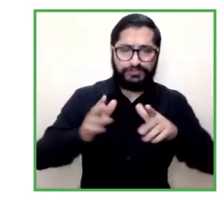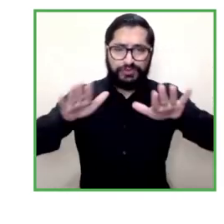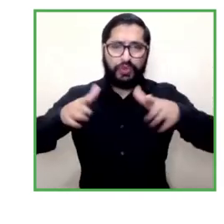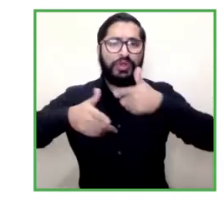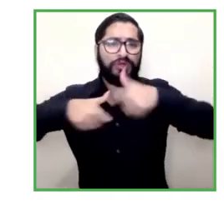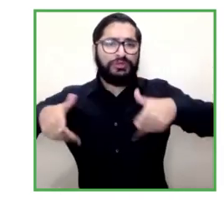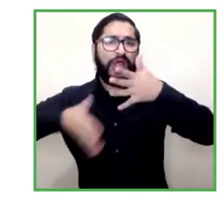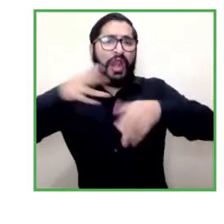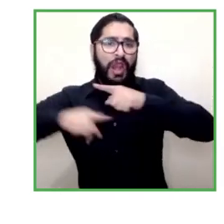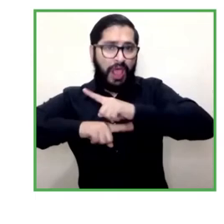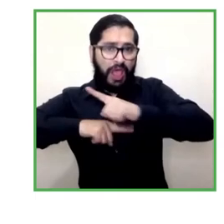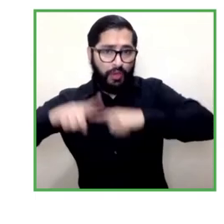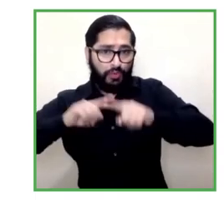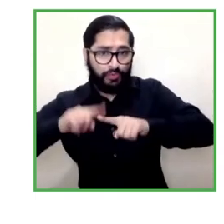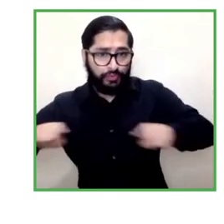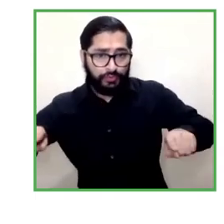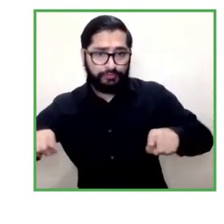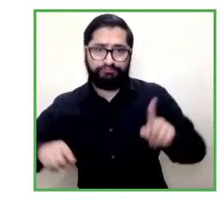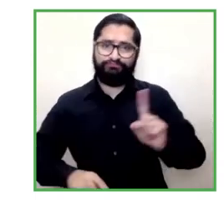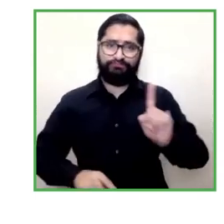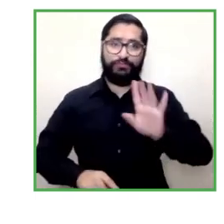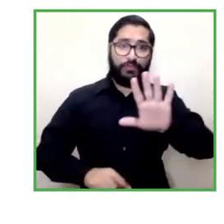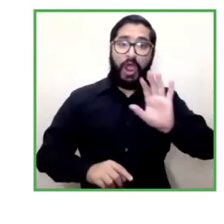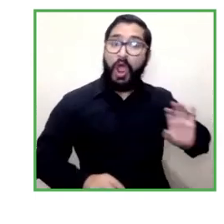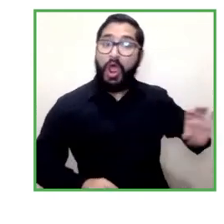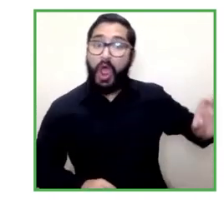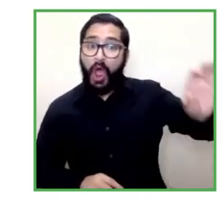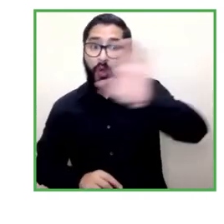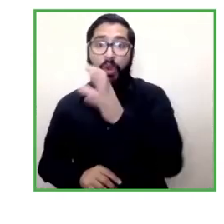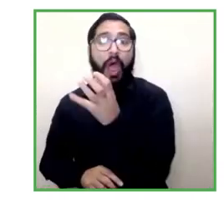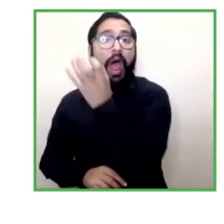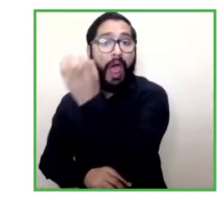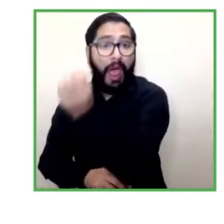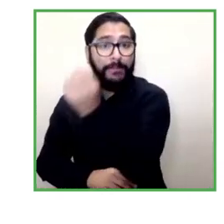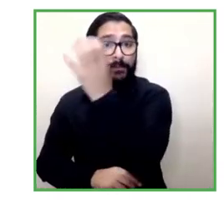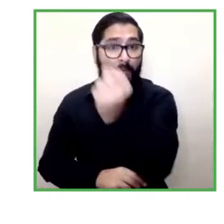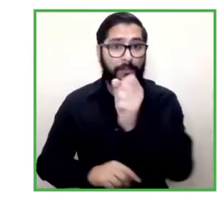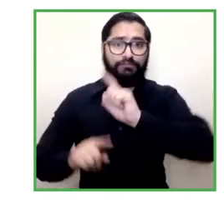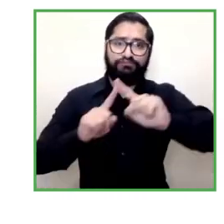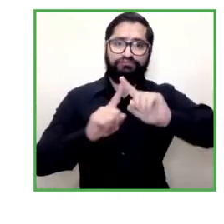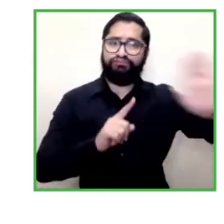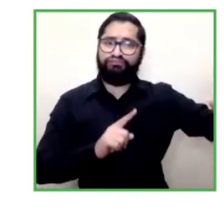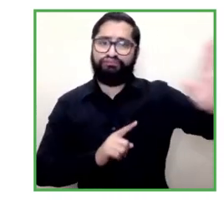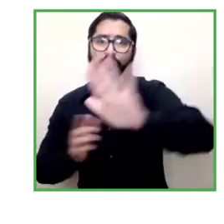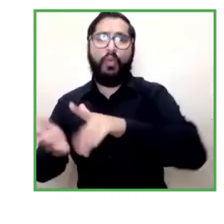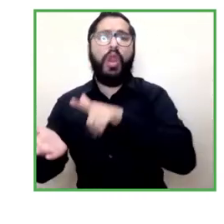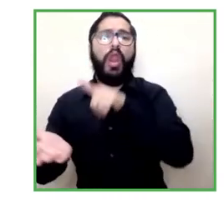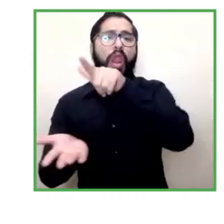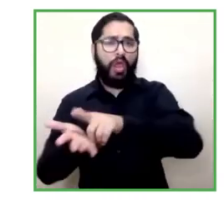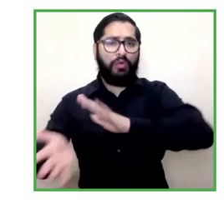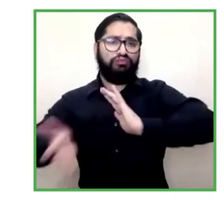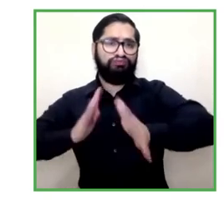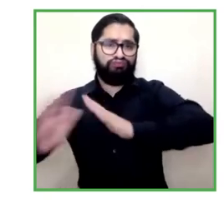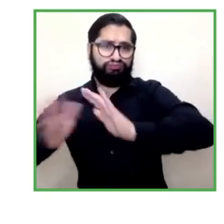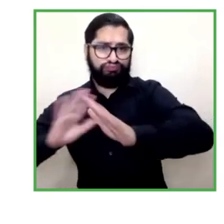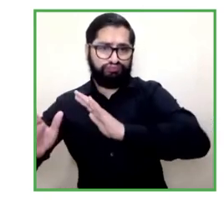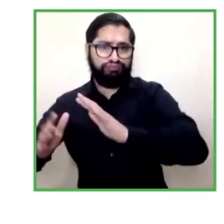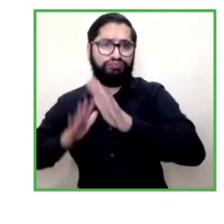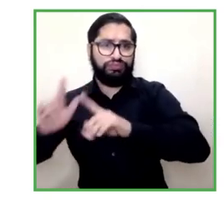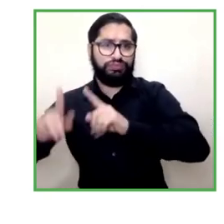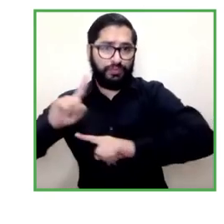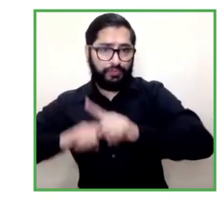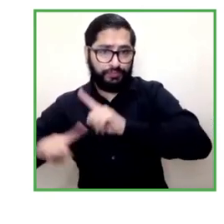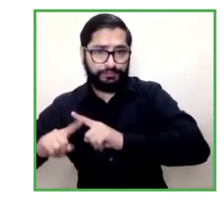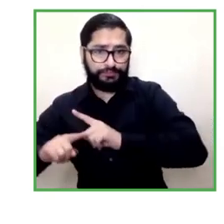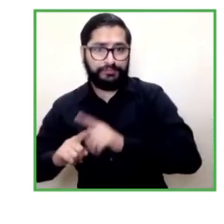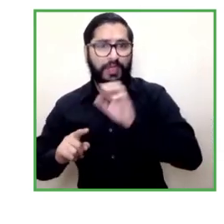the lack of research about how those are is also a barrier for us to implement rigorous, good learning programs for